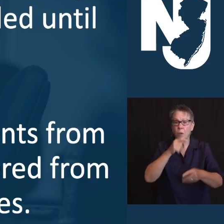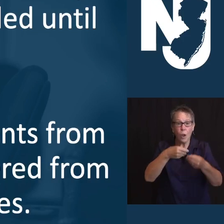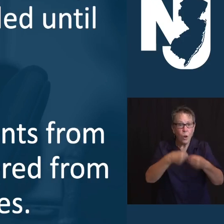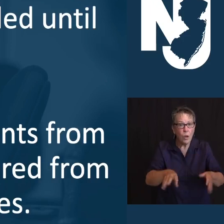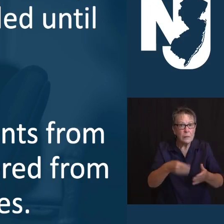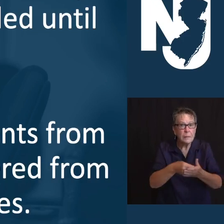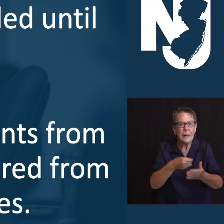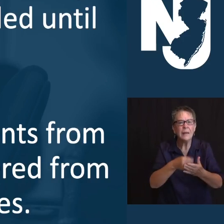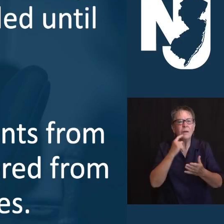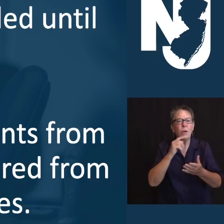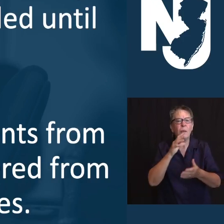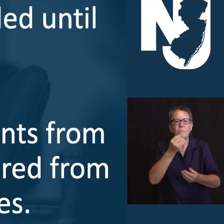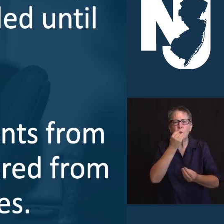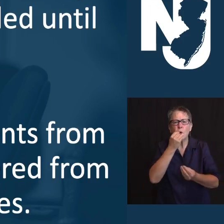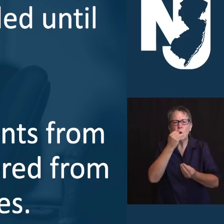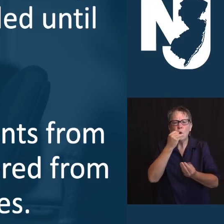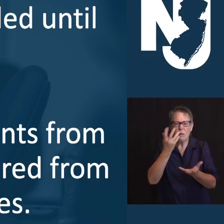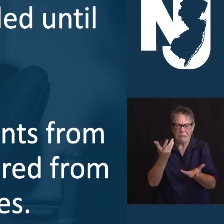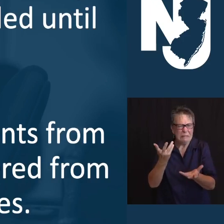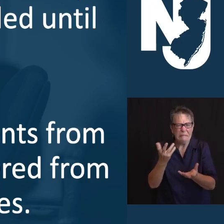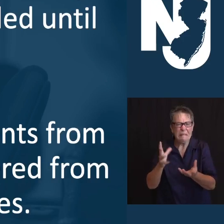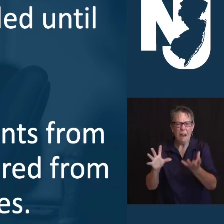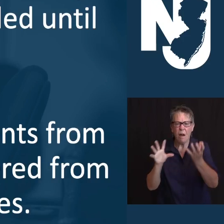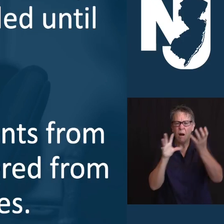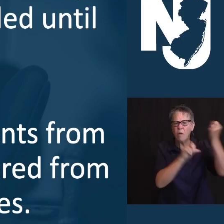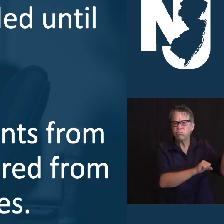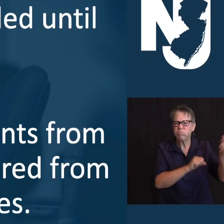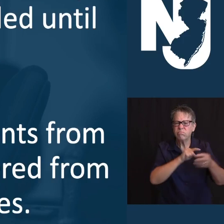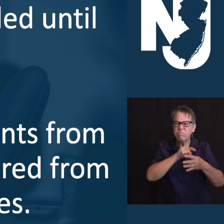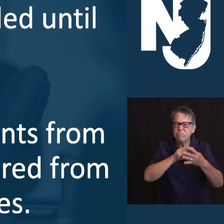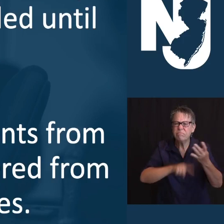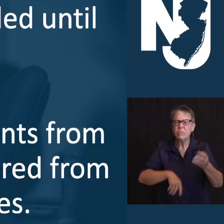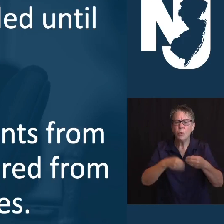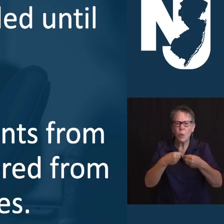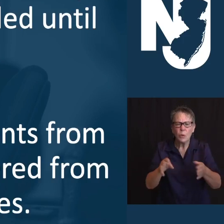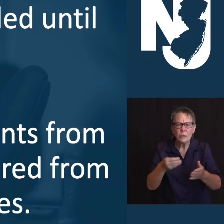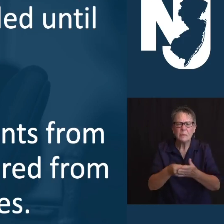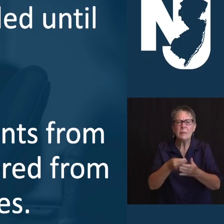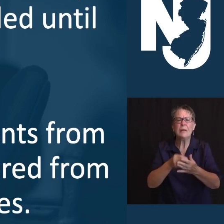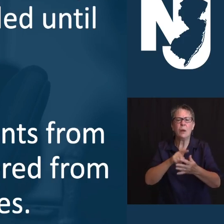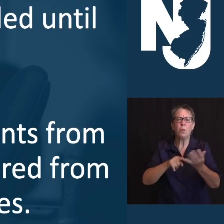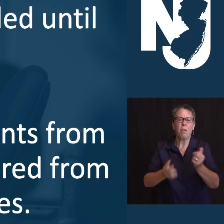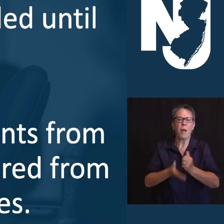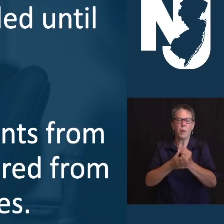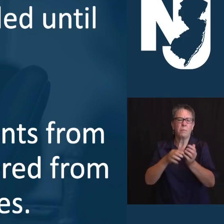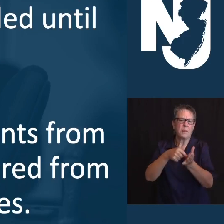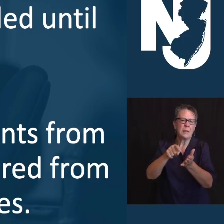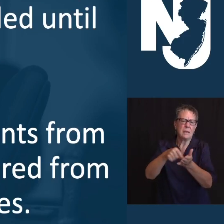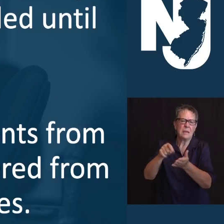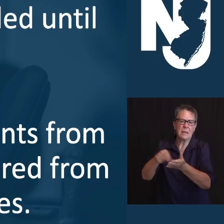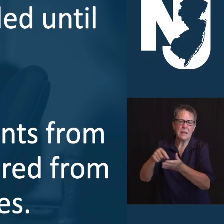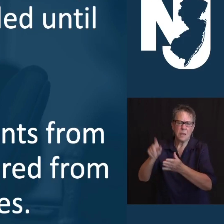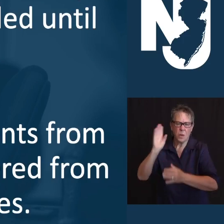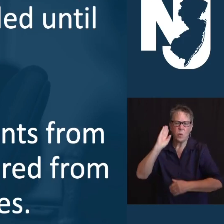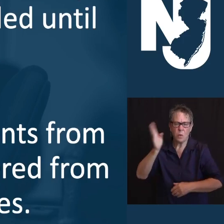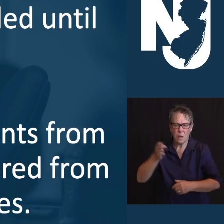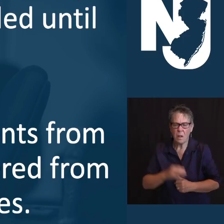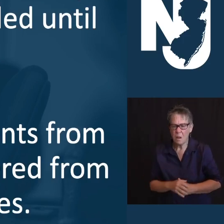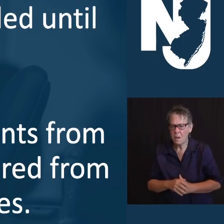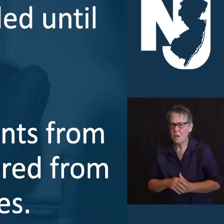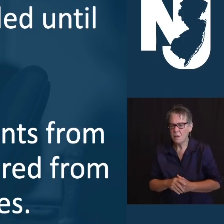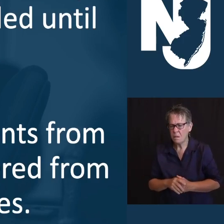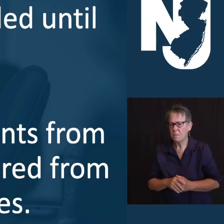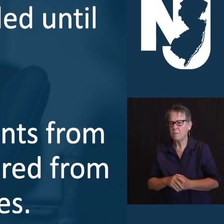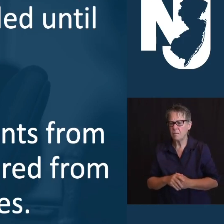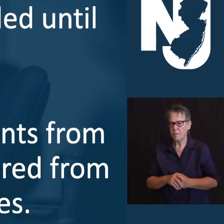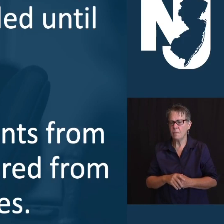Party had a phenomenal convention. Hats off to all of them. I was honored to be a co-chair, and next up to bat are the